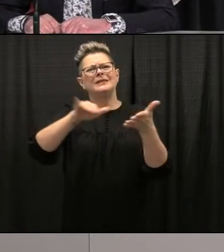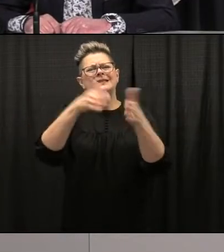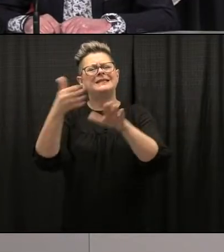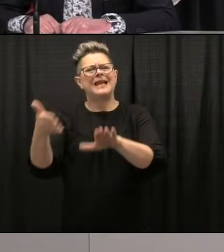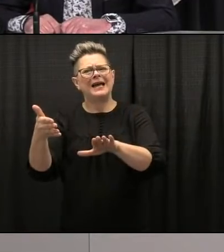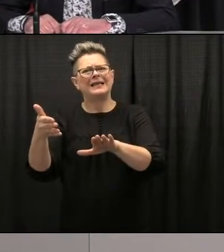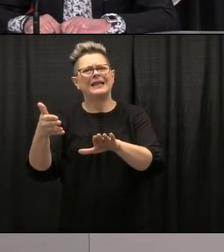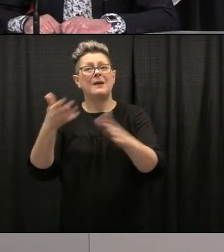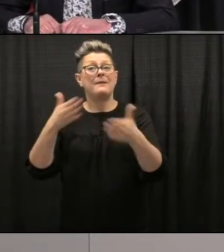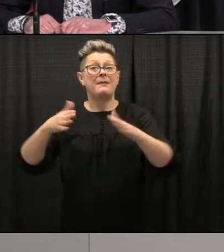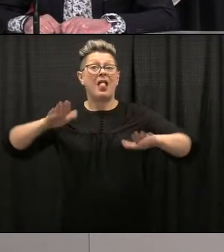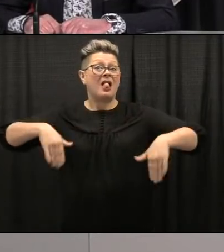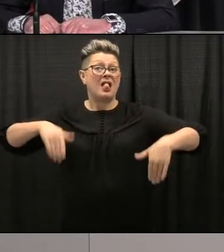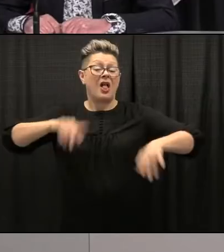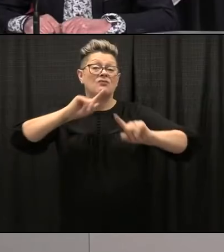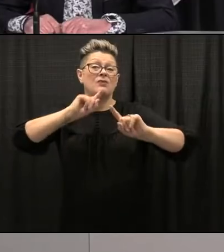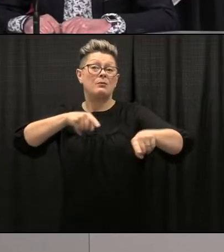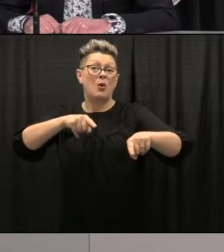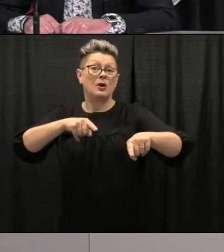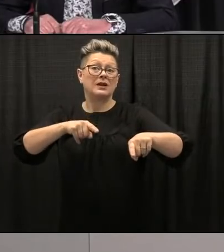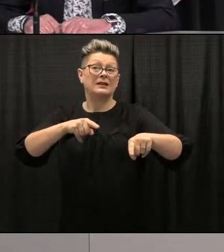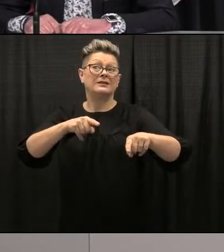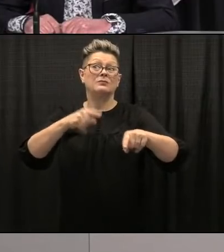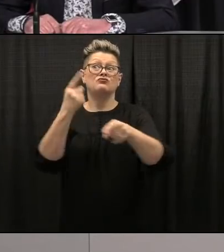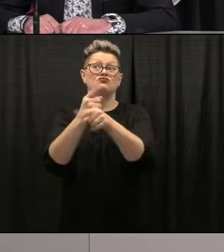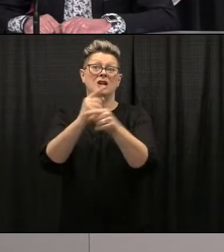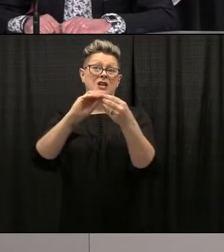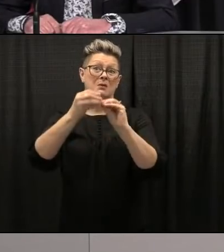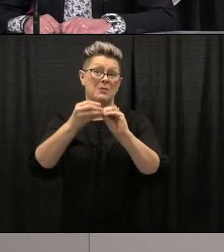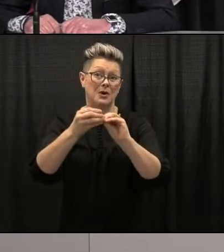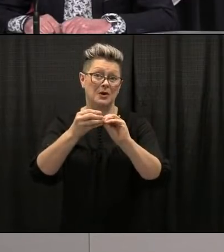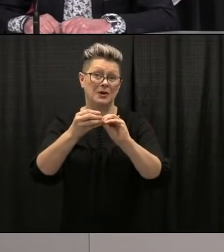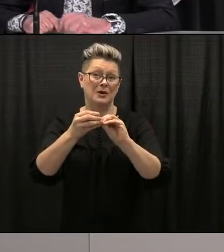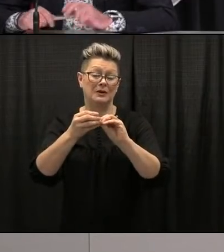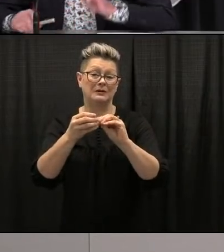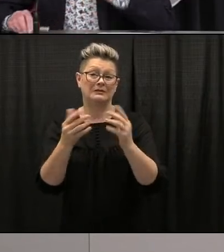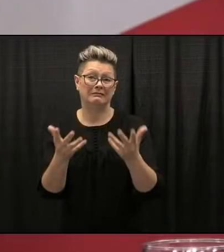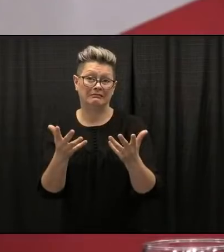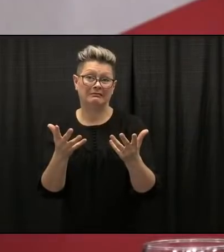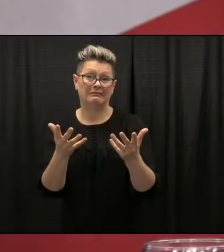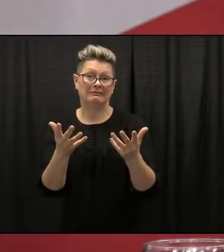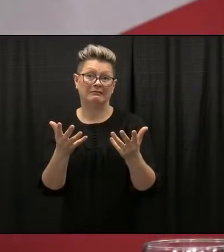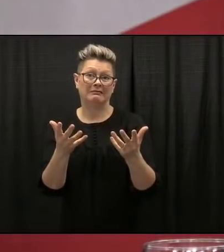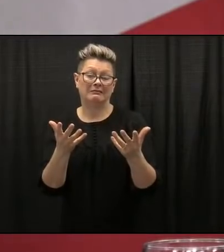underreporting? Because we're only reporting 45 deaths since the beginning of the pandemic.